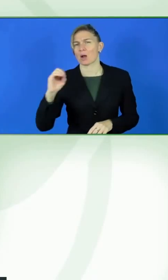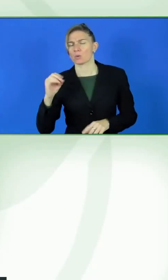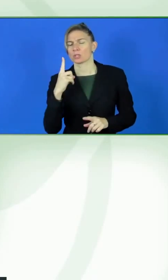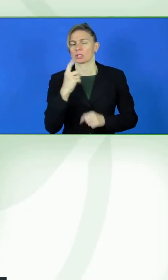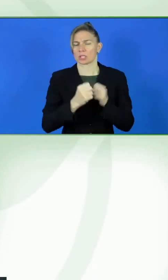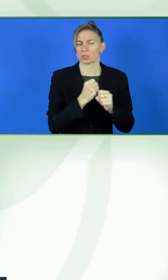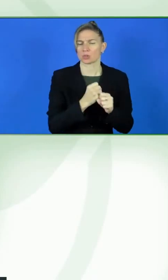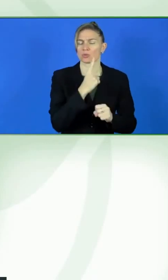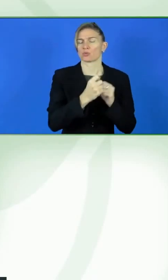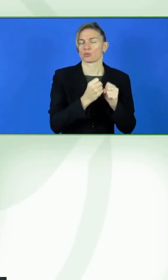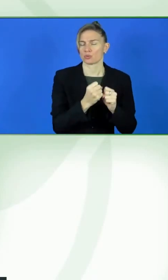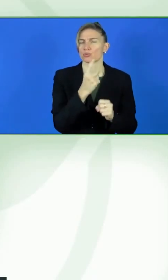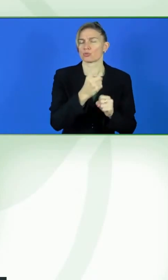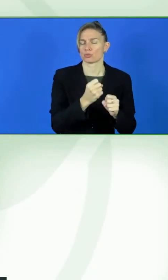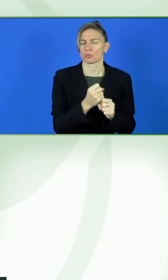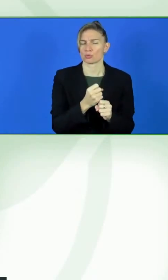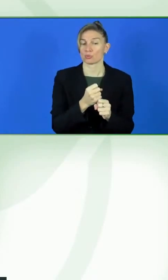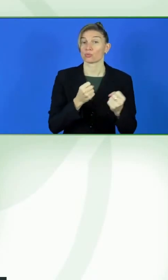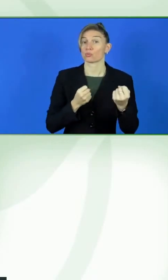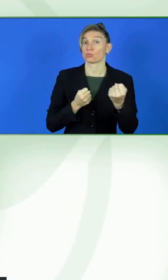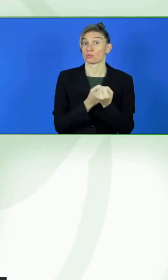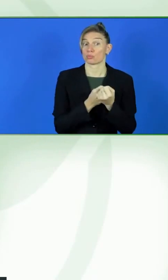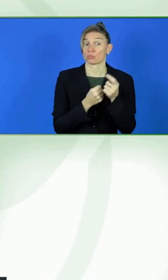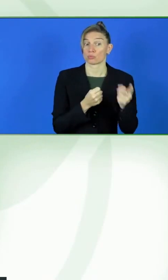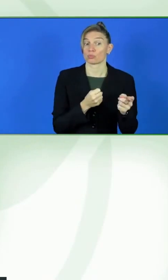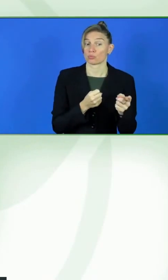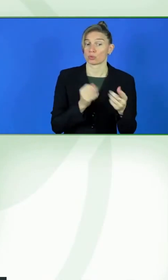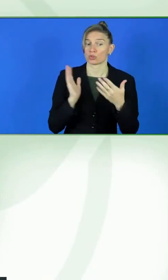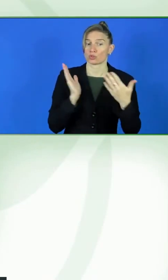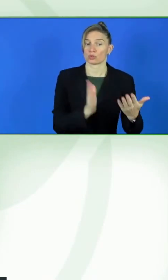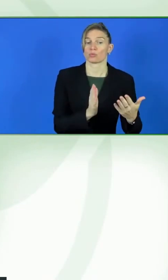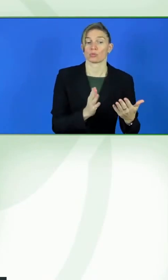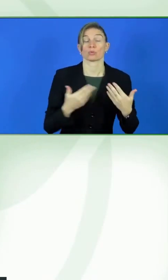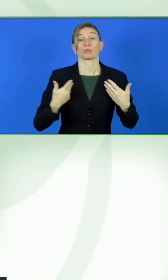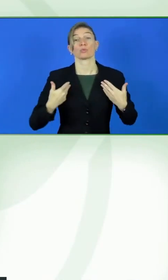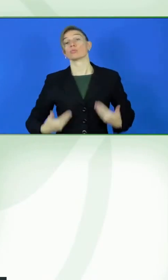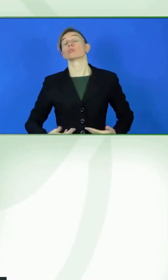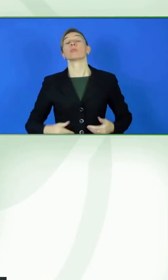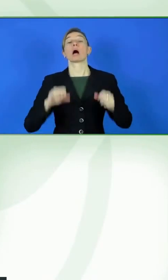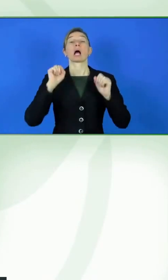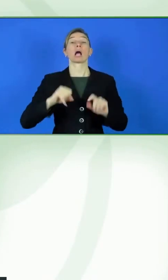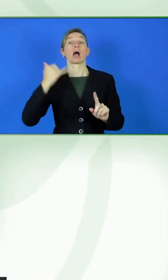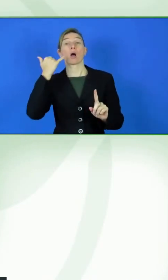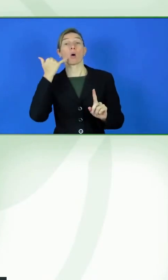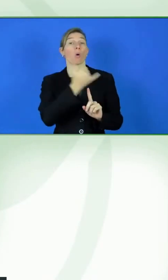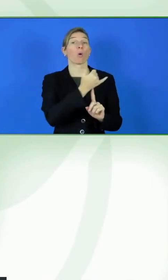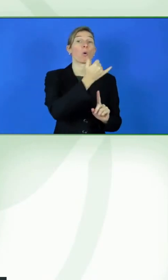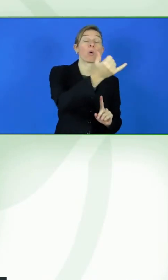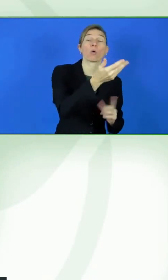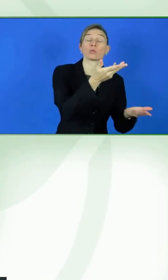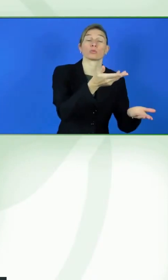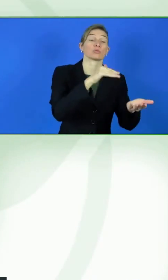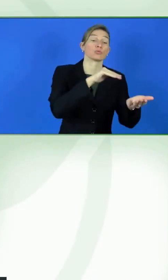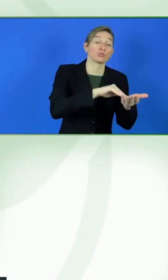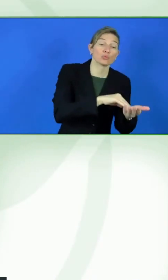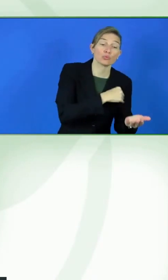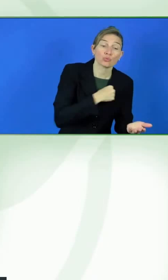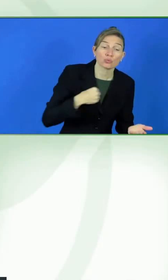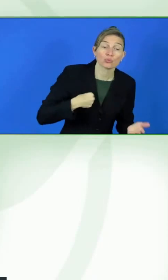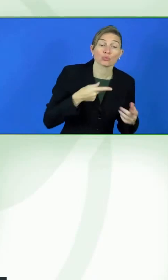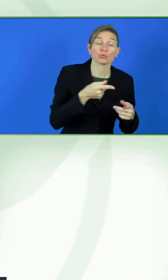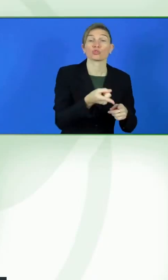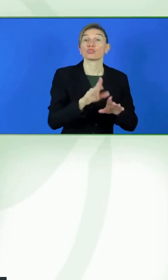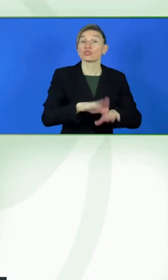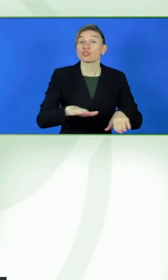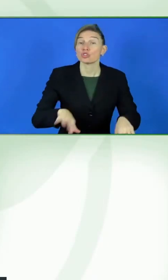service. So me, as a deaf person, I can call my doctor, I can call the school of my kids, they can